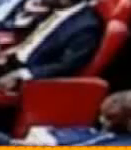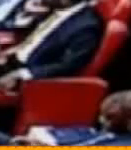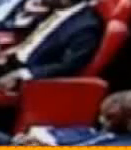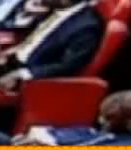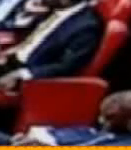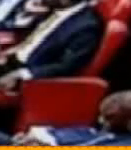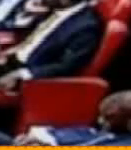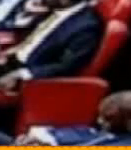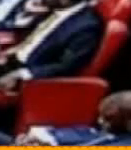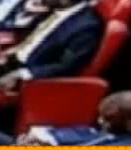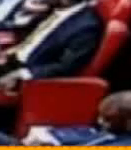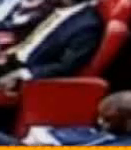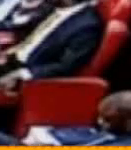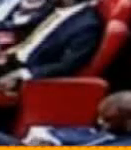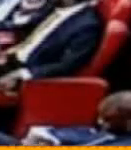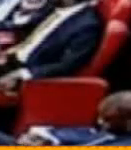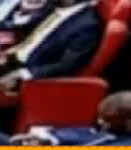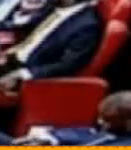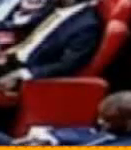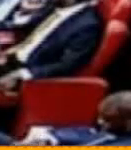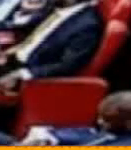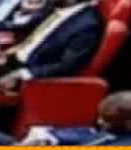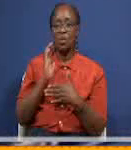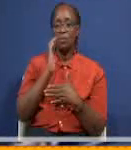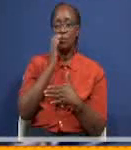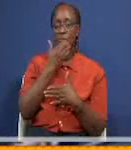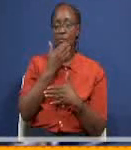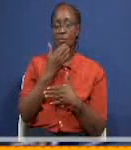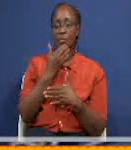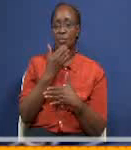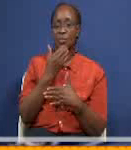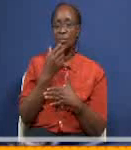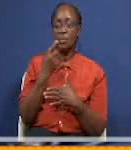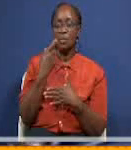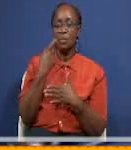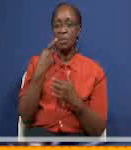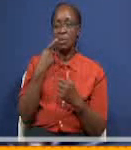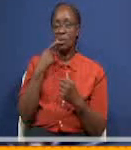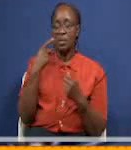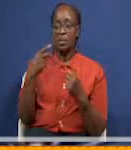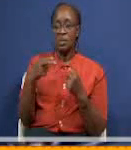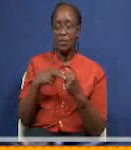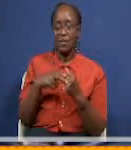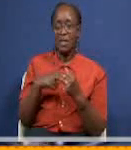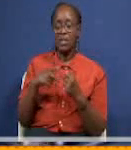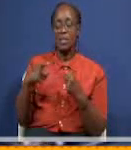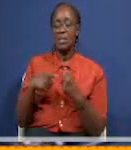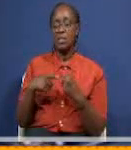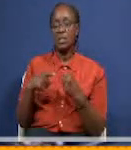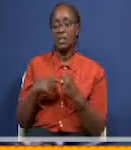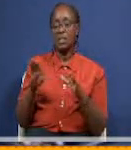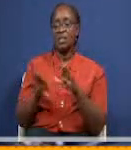Na buoto ngeria, buwa Jofre Rigathi mwano Gachagua buwa ntuku makana mwanya mirongo itantatu na itantatu, areo bisine ja munini o